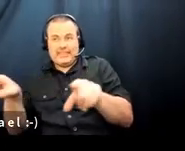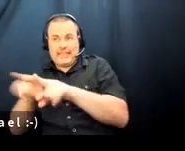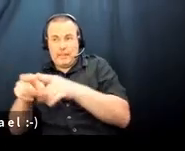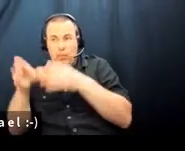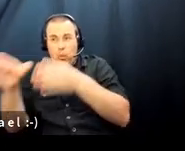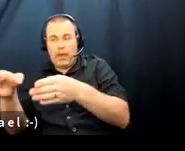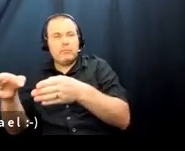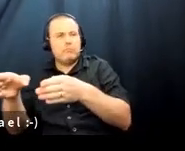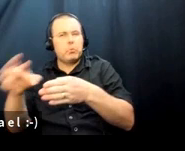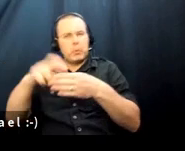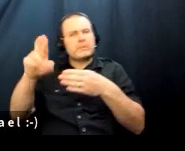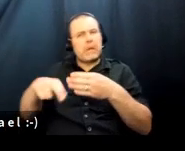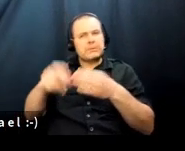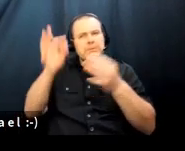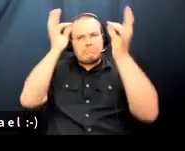similar results.